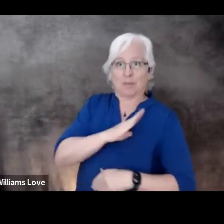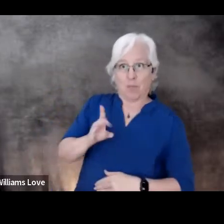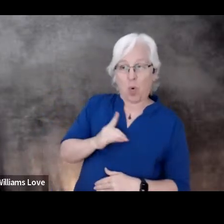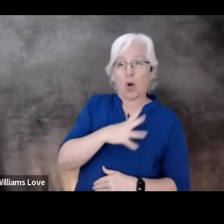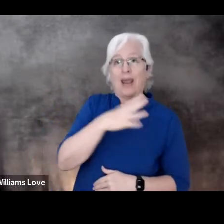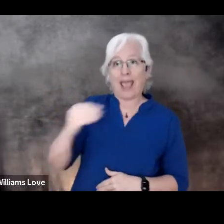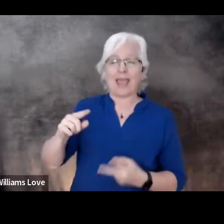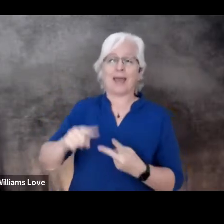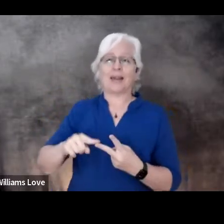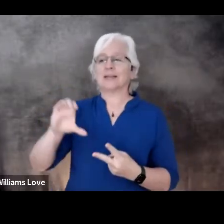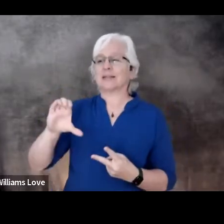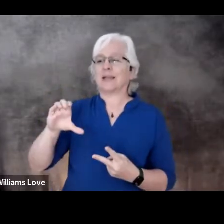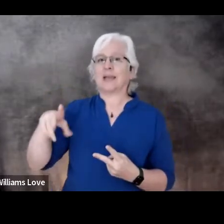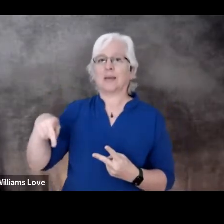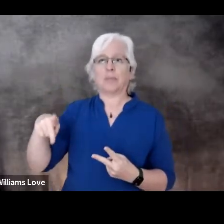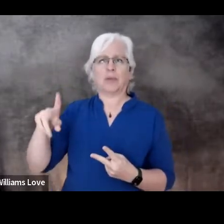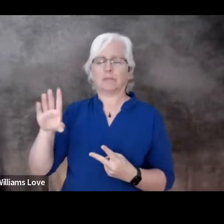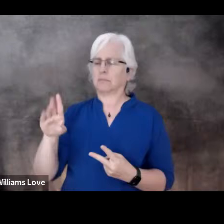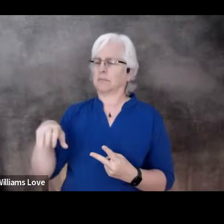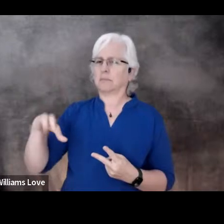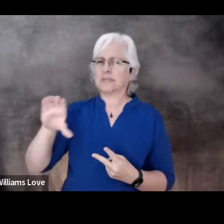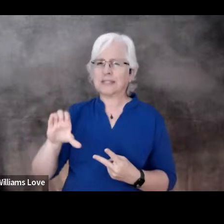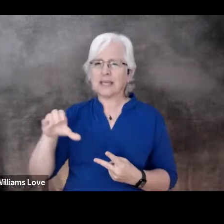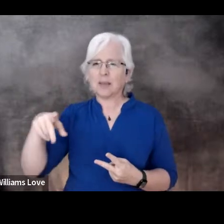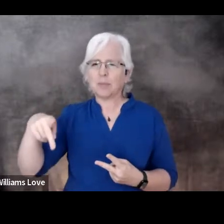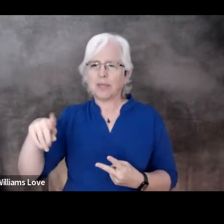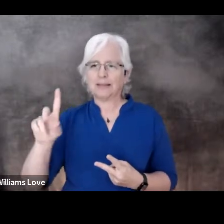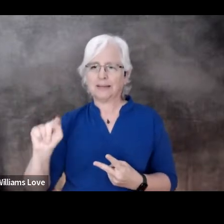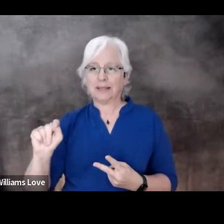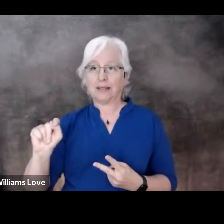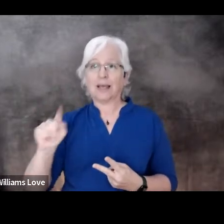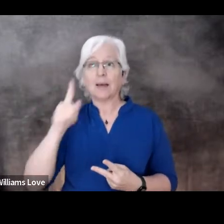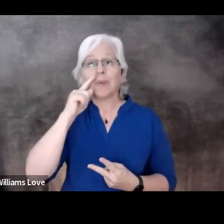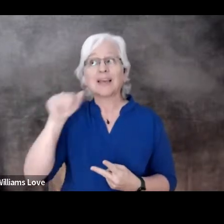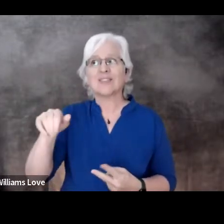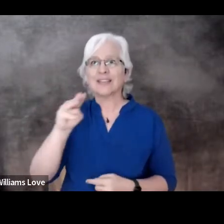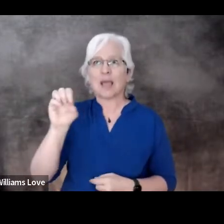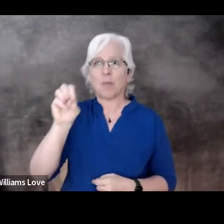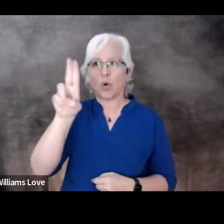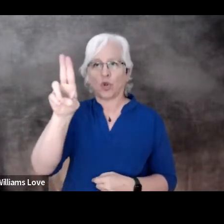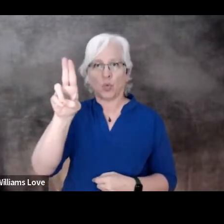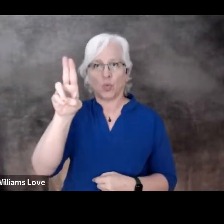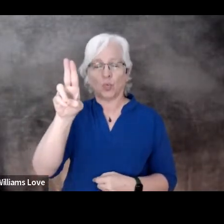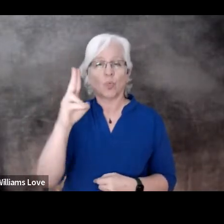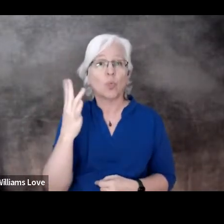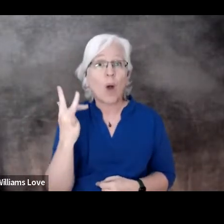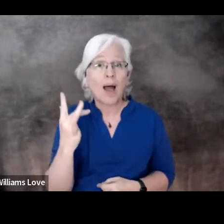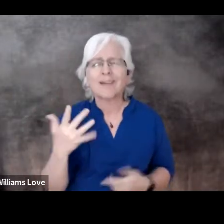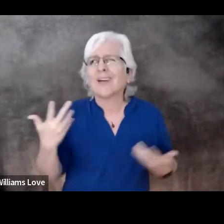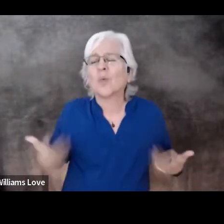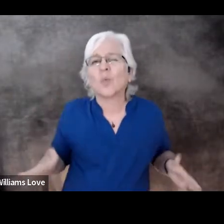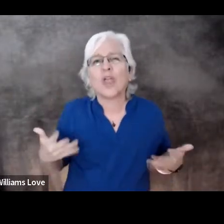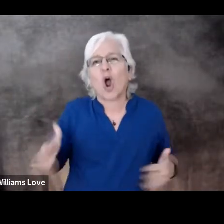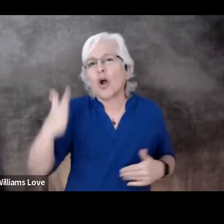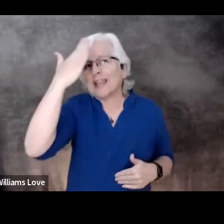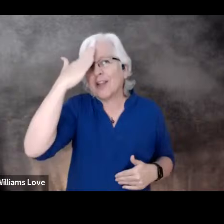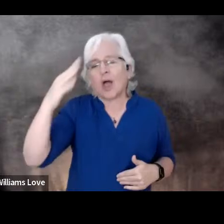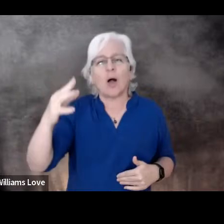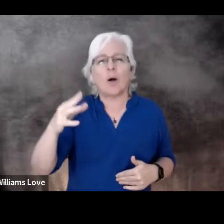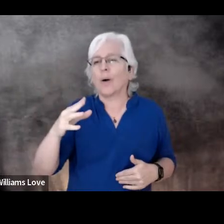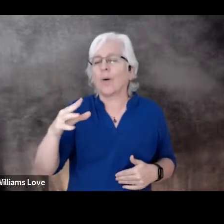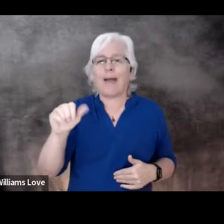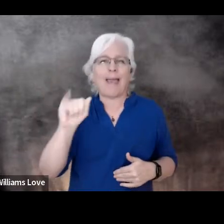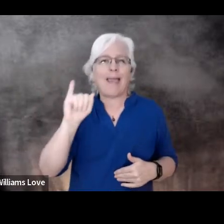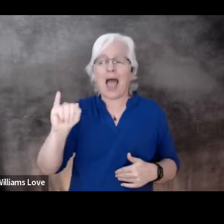CDT via this MOU, because we know that AI has already become explosive in its